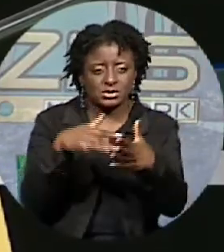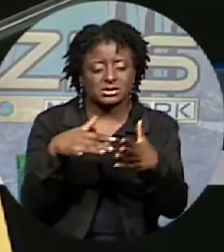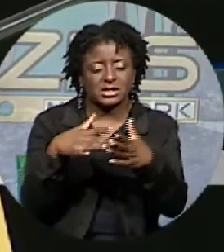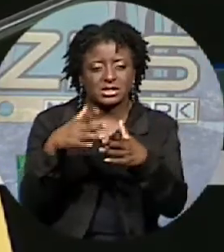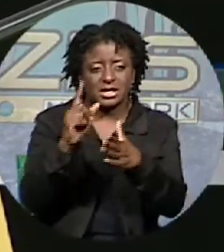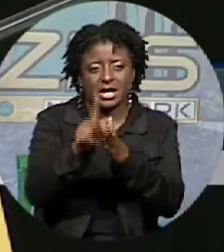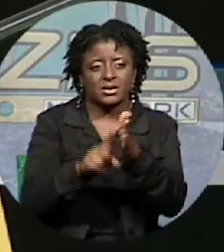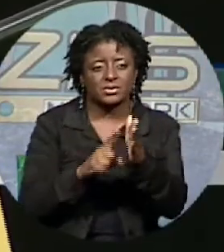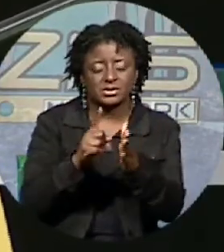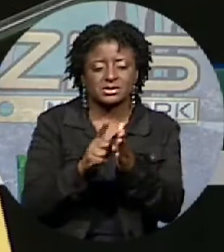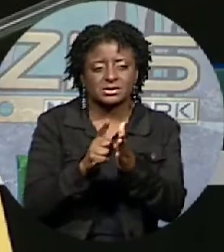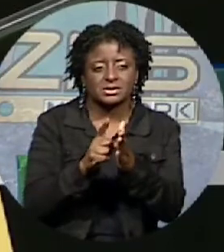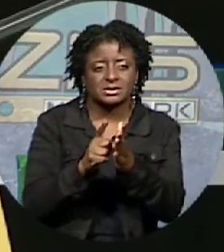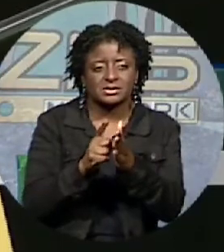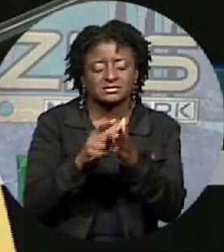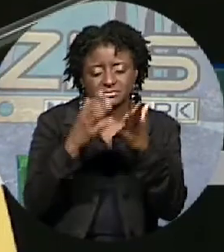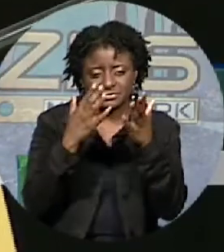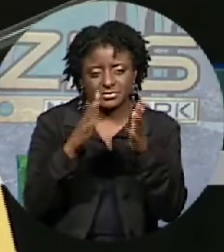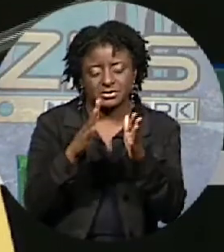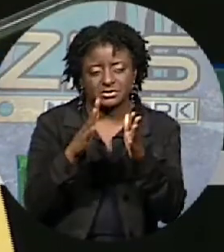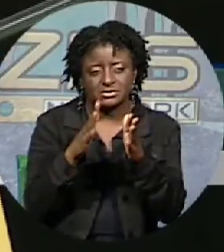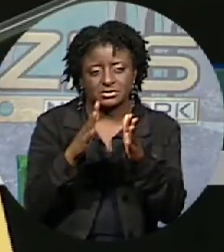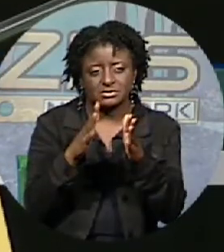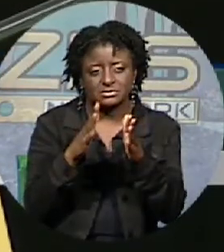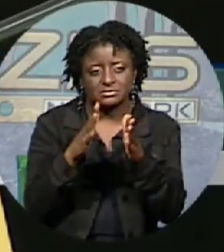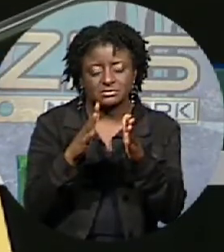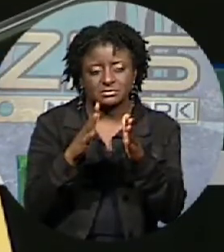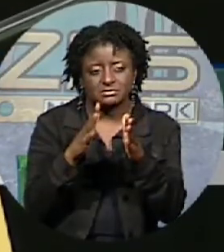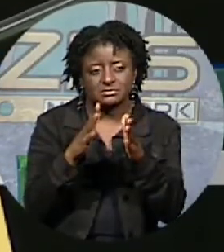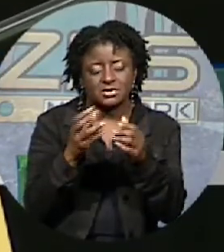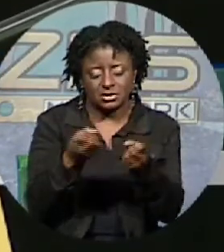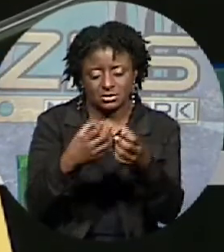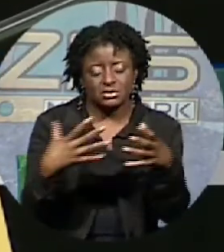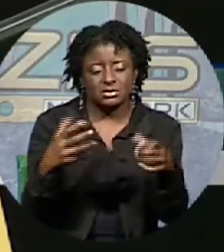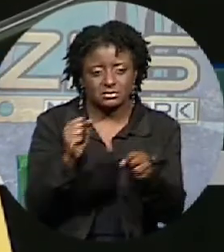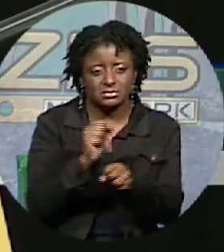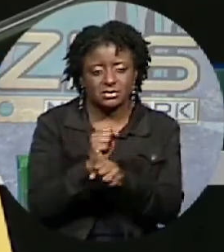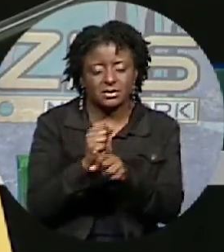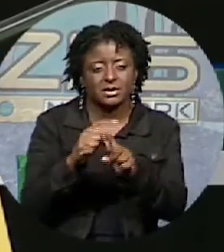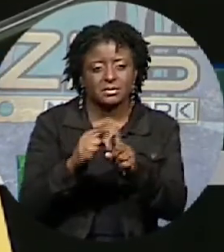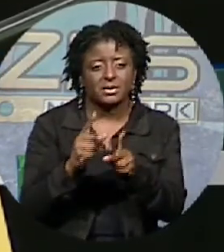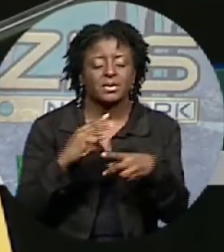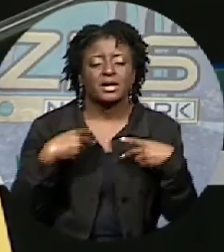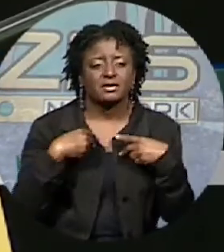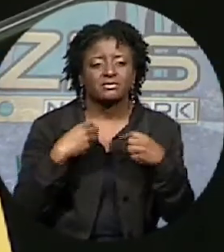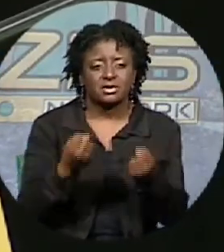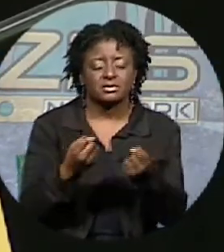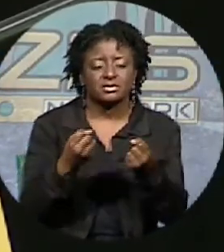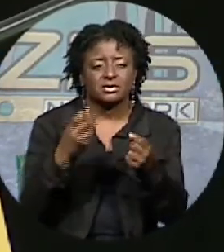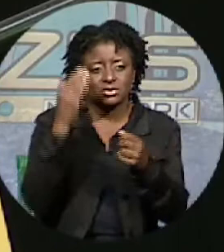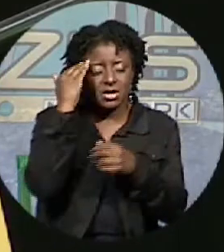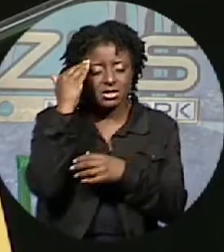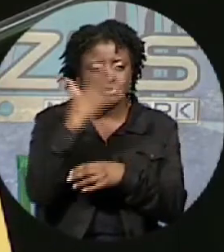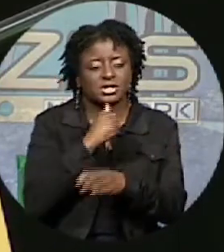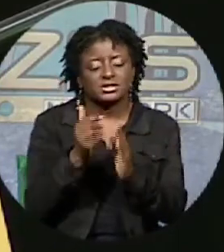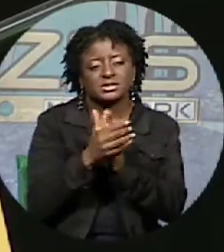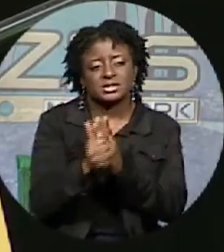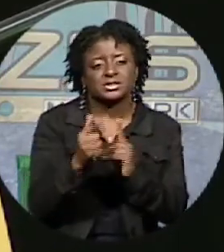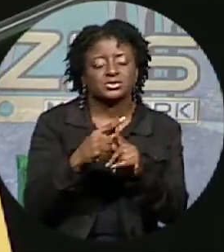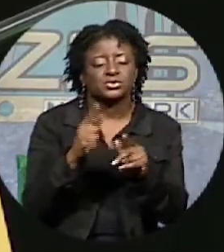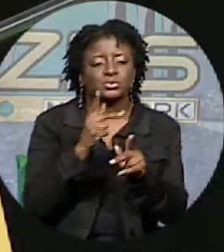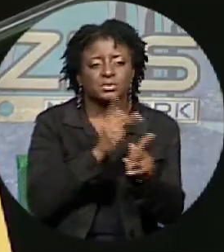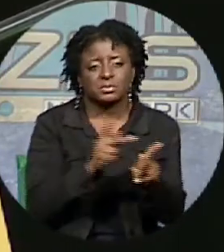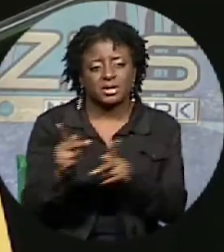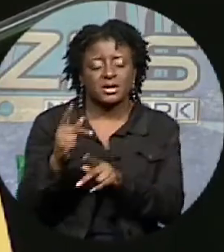over. Though overwhelming and intense, our training equipped us with the knowledge and skills that has prepared us for our